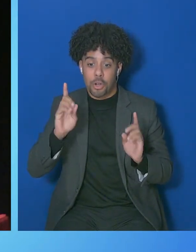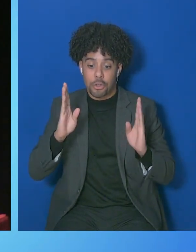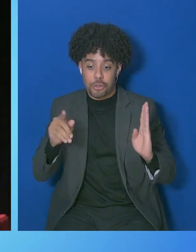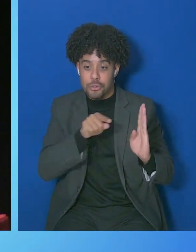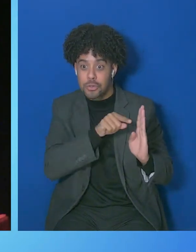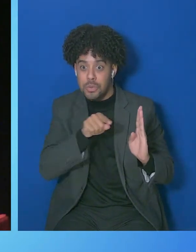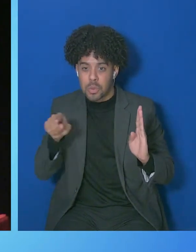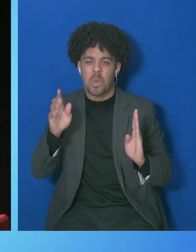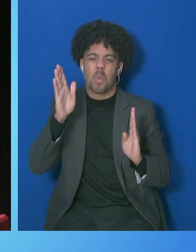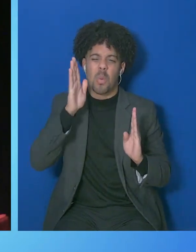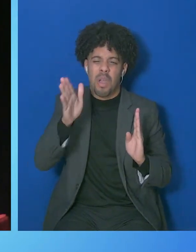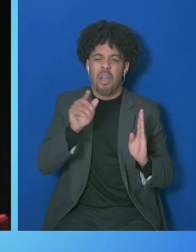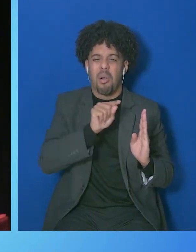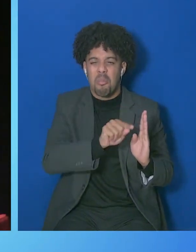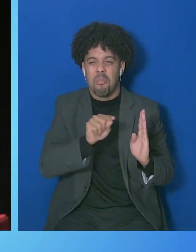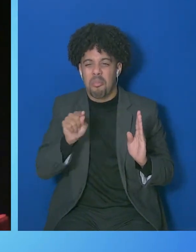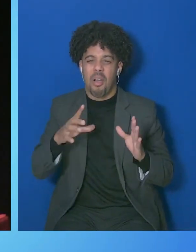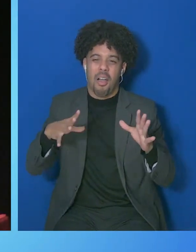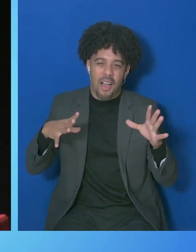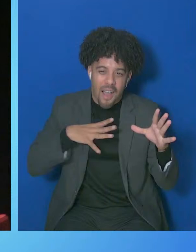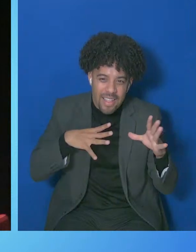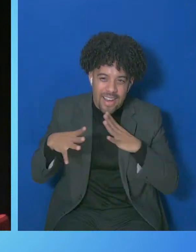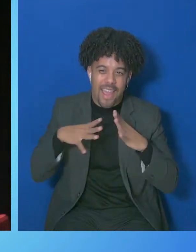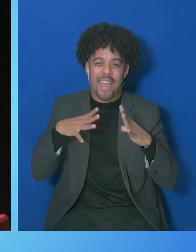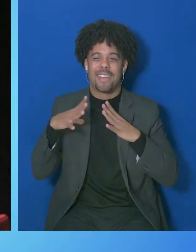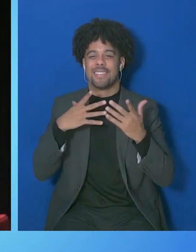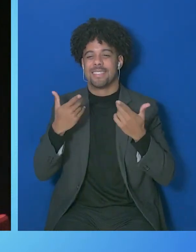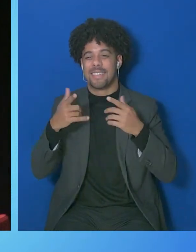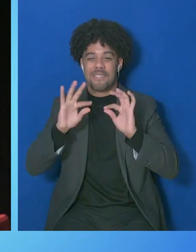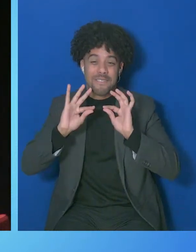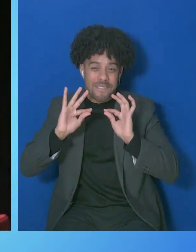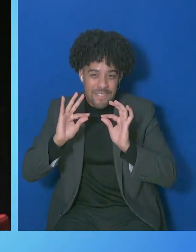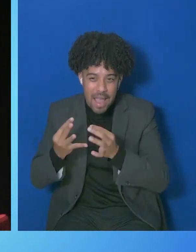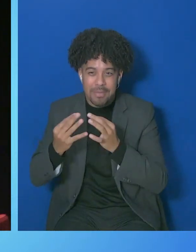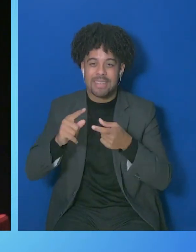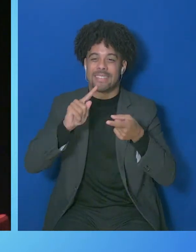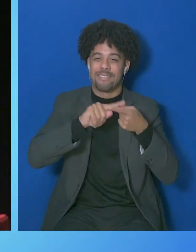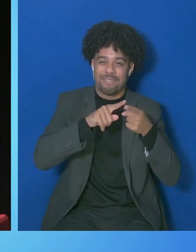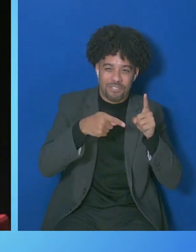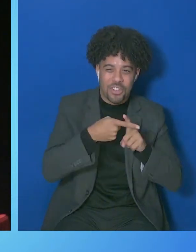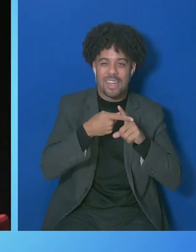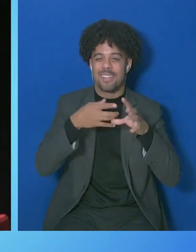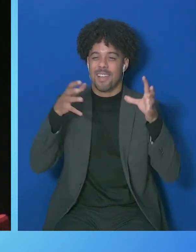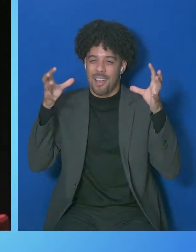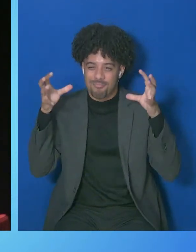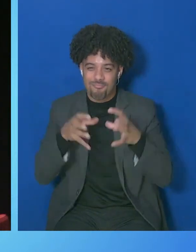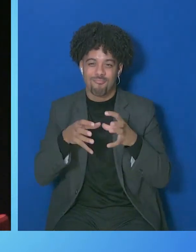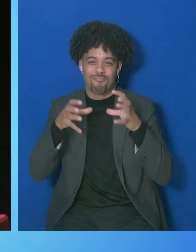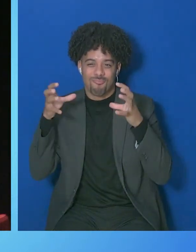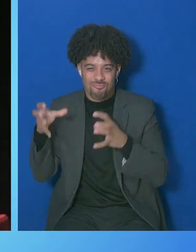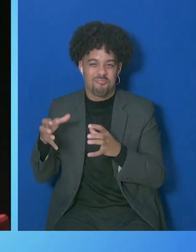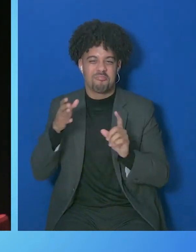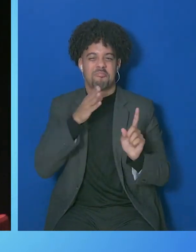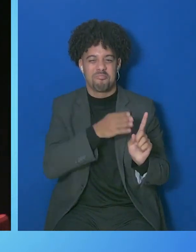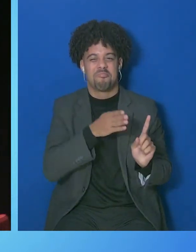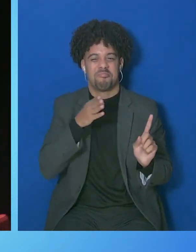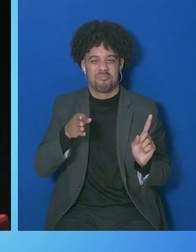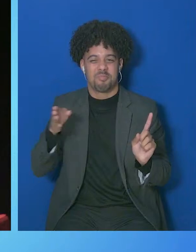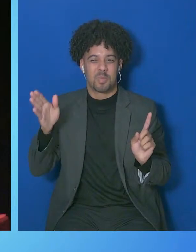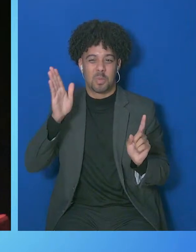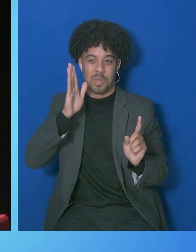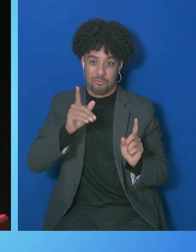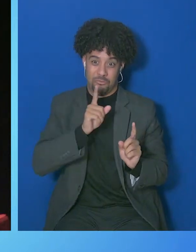so forth. We get together with family and friends. It's a busy time of year.